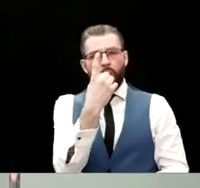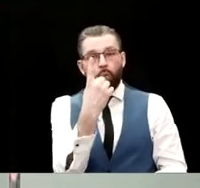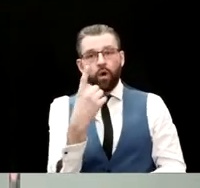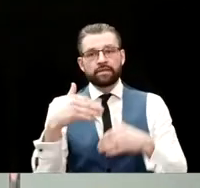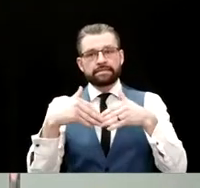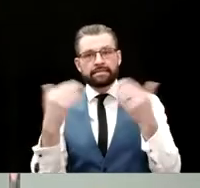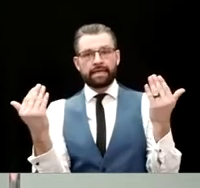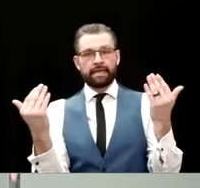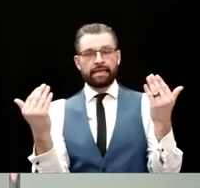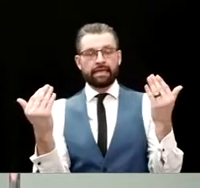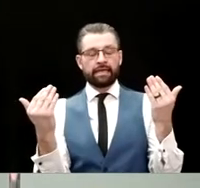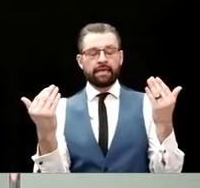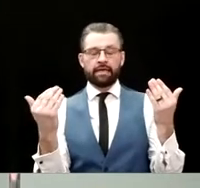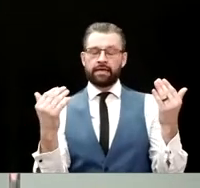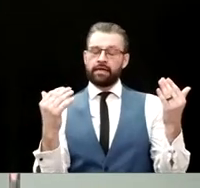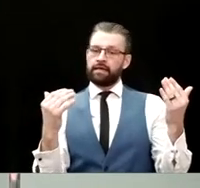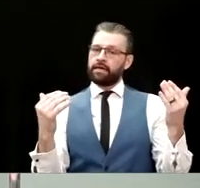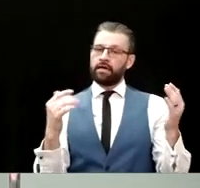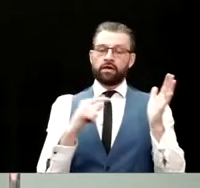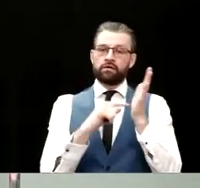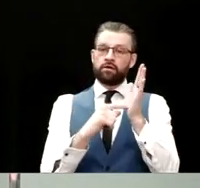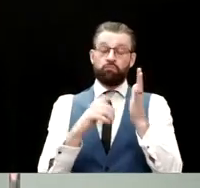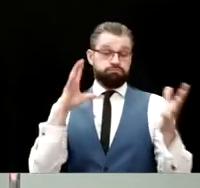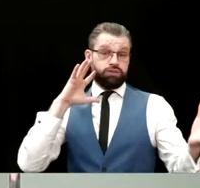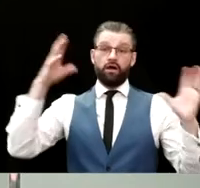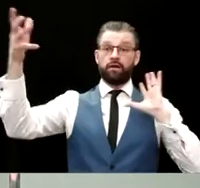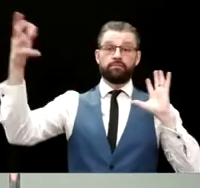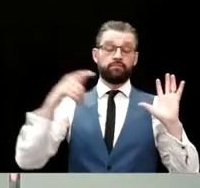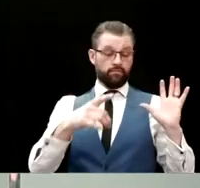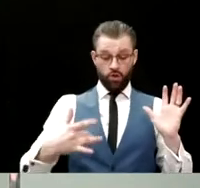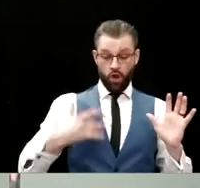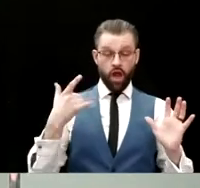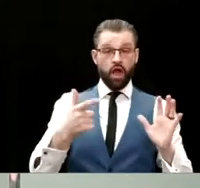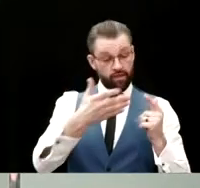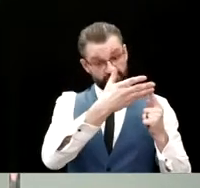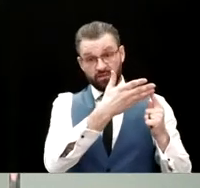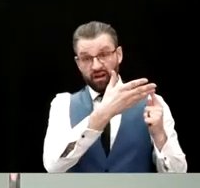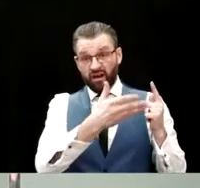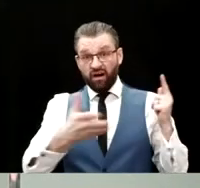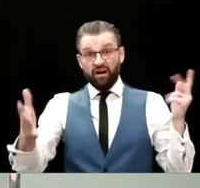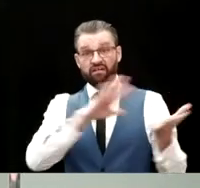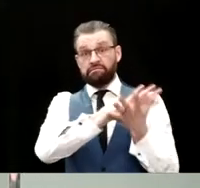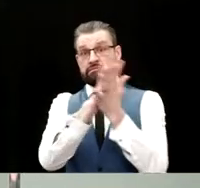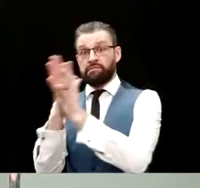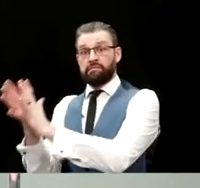day signified a complete upheaval and the beginning of a period of tragedy for Janine and her family.